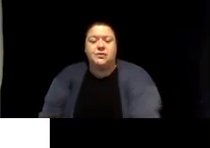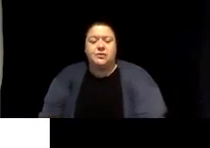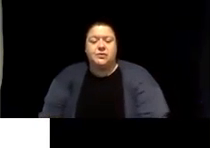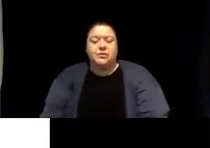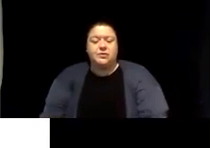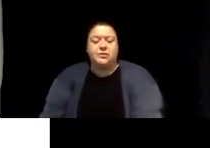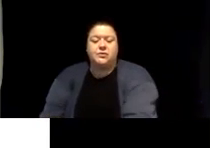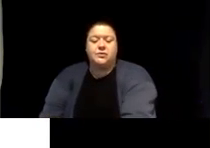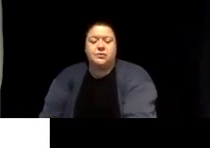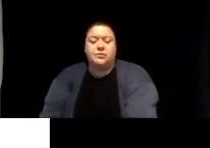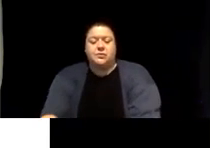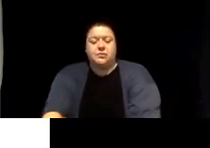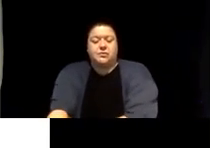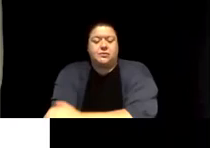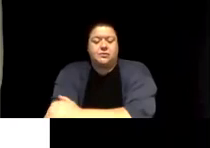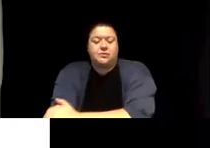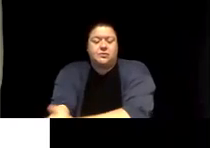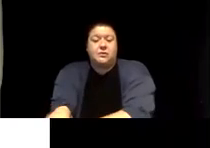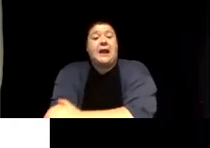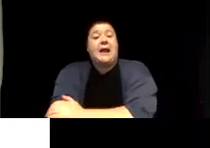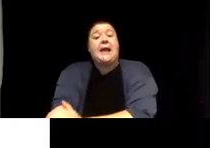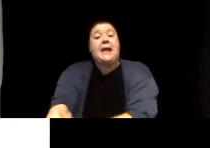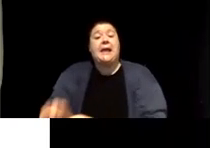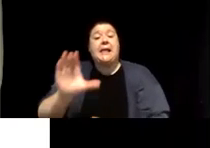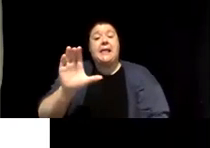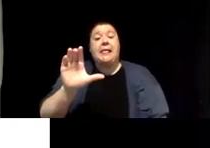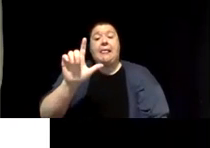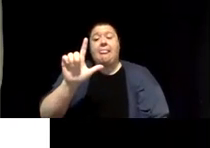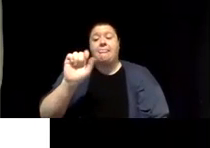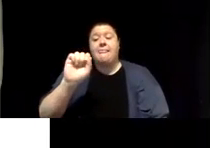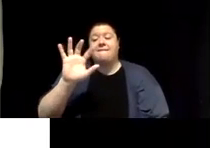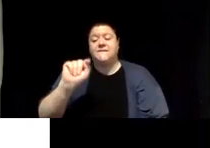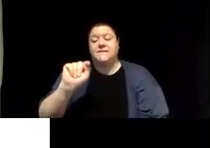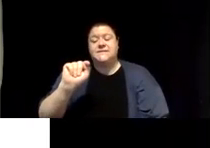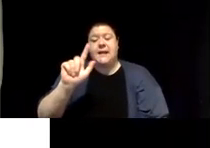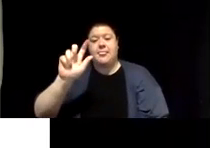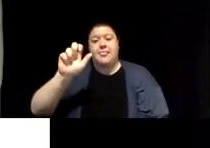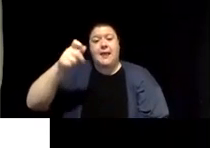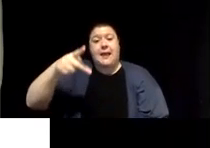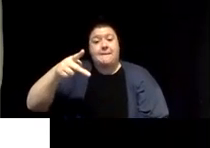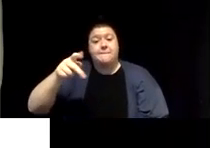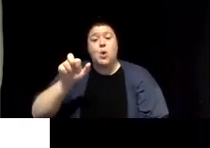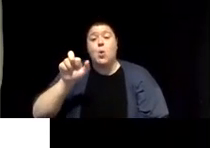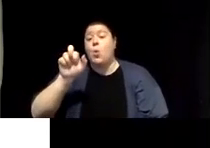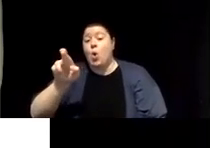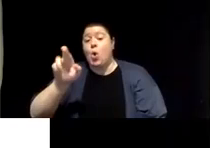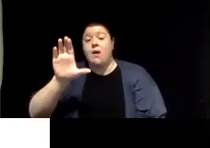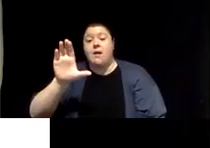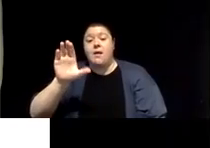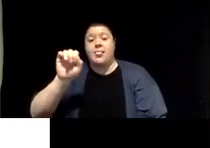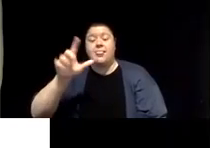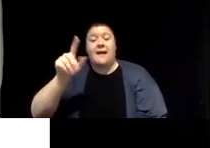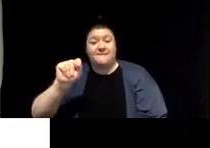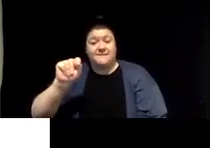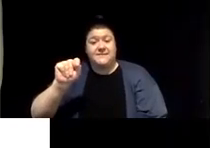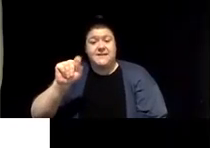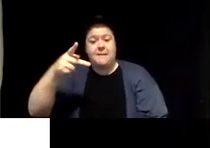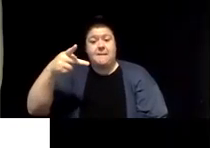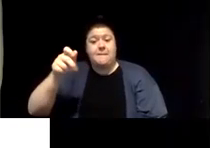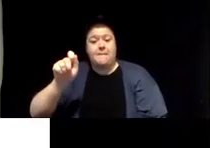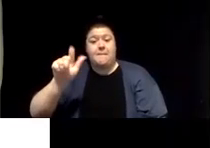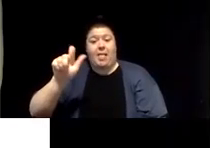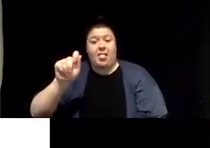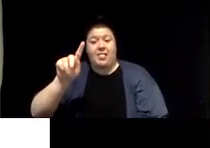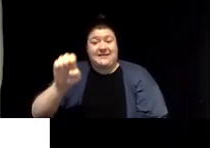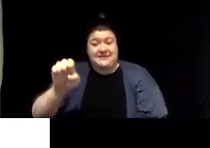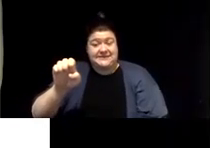Another condition would be a cleft lip or cleft palate. It's when there's the body didn't develop the facial